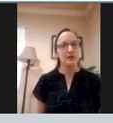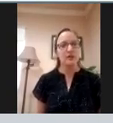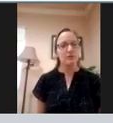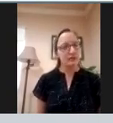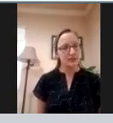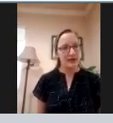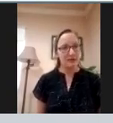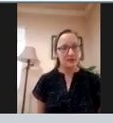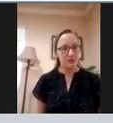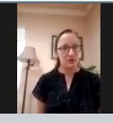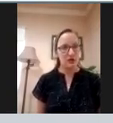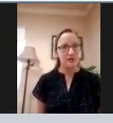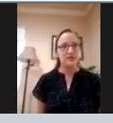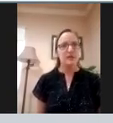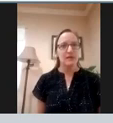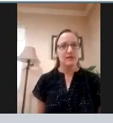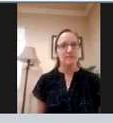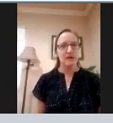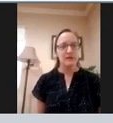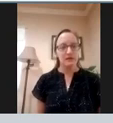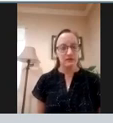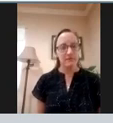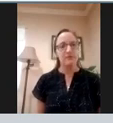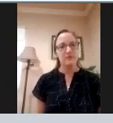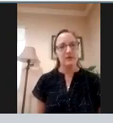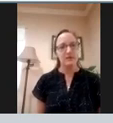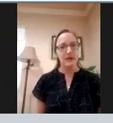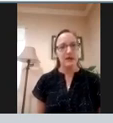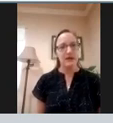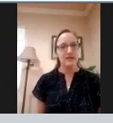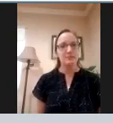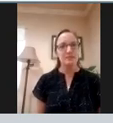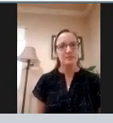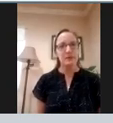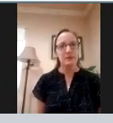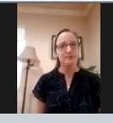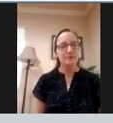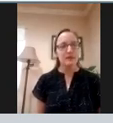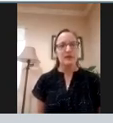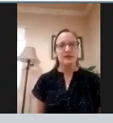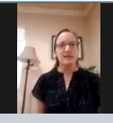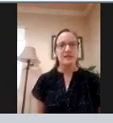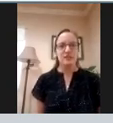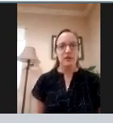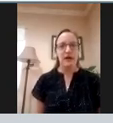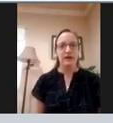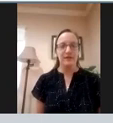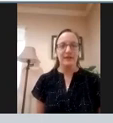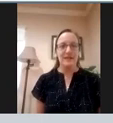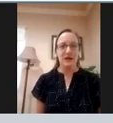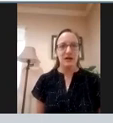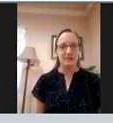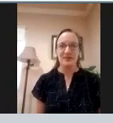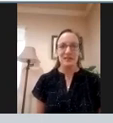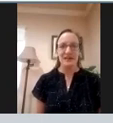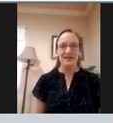in real estate acquisition costs that the non-federal sponsor is responsible for. Lastly, just wanted to highlight that